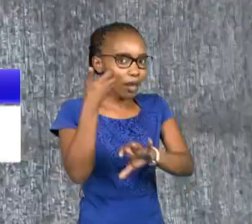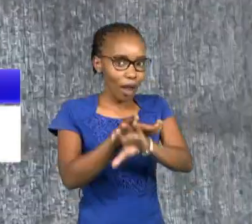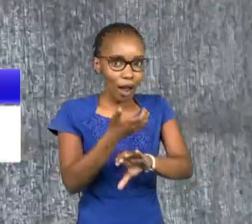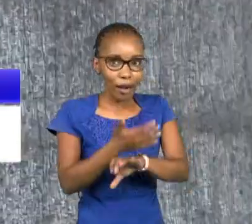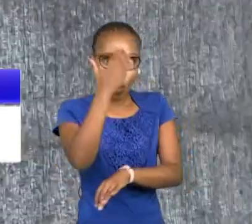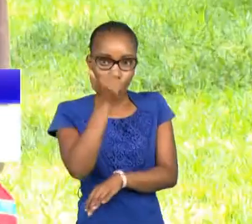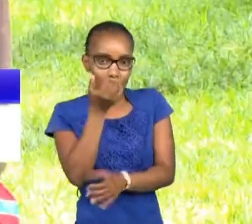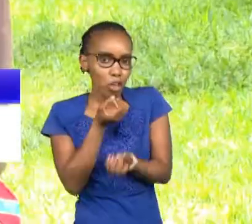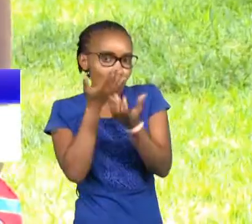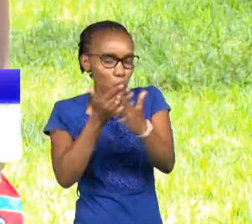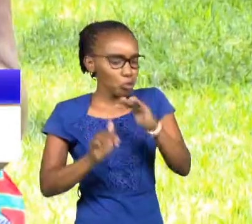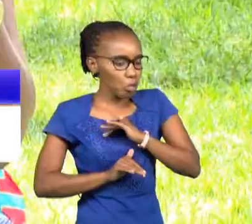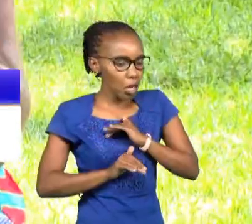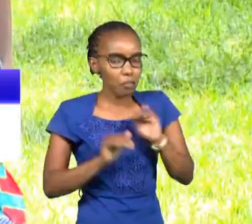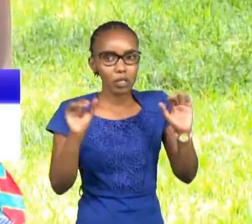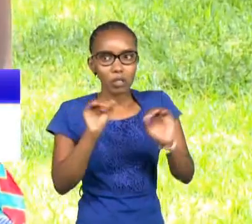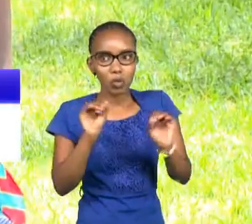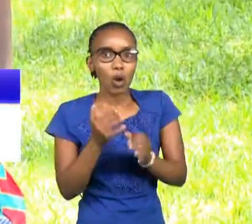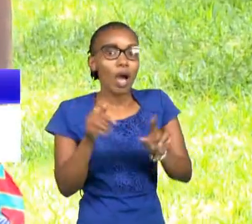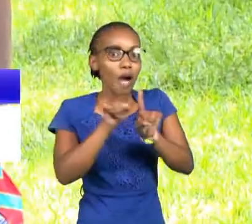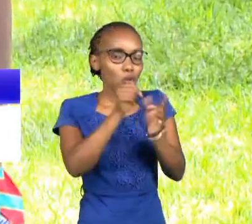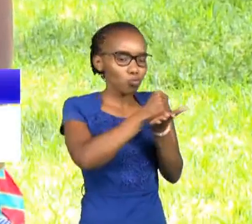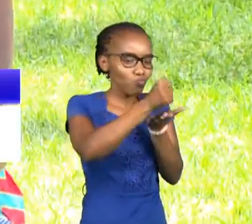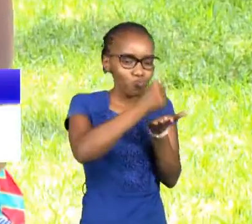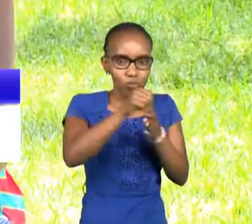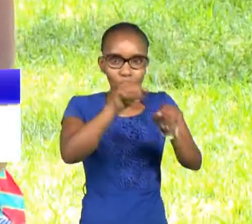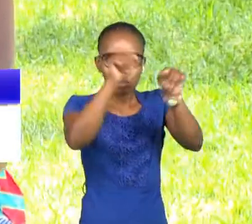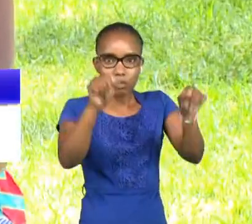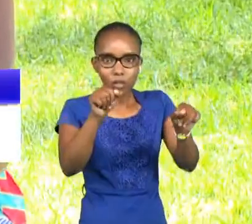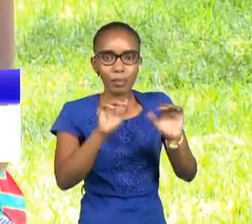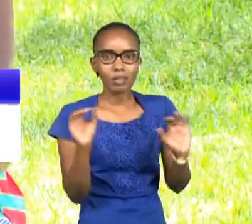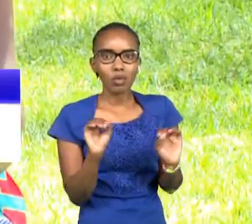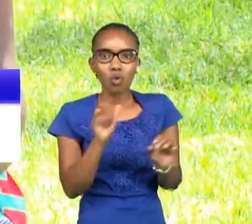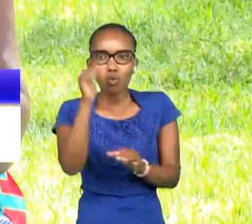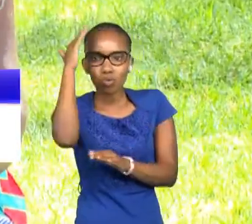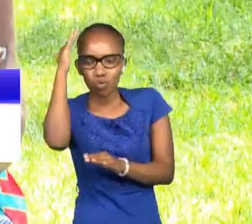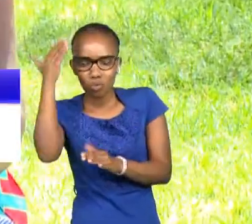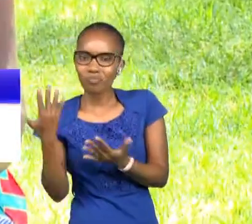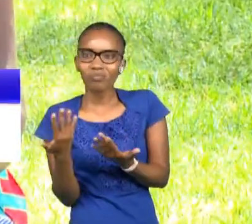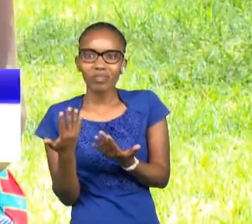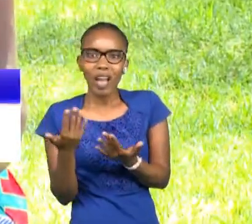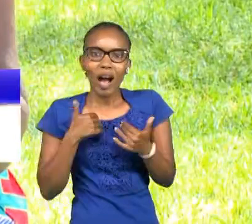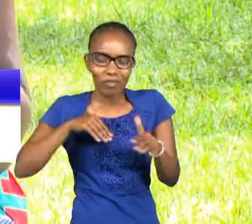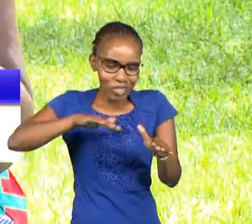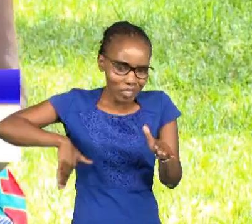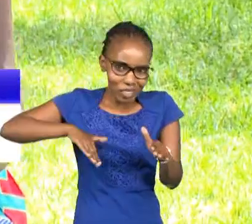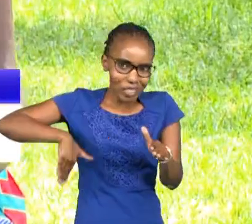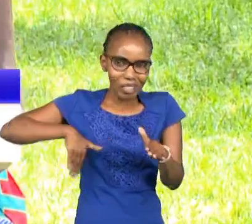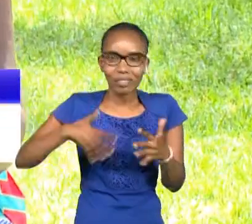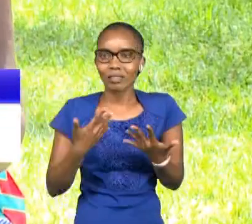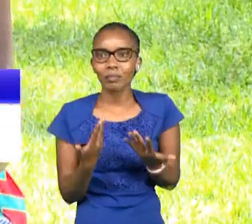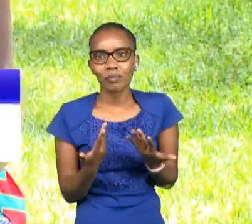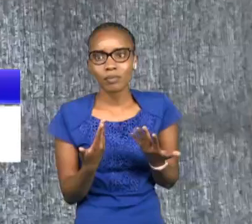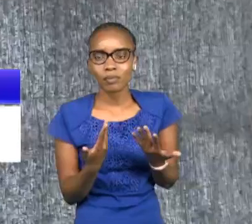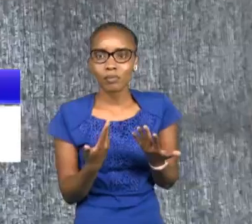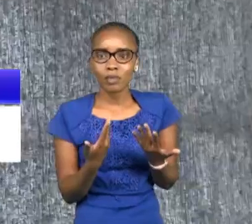of information, a lack of a clear referral system. So you don't know where to go. So there's a lot of delayed intervention that comes